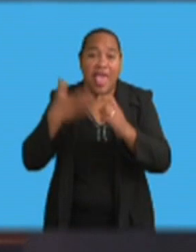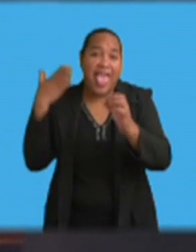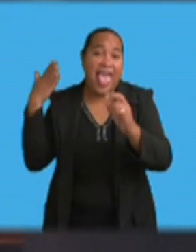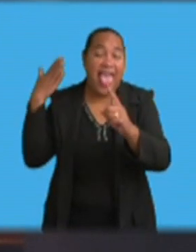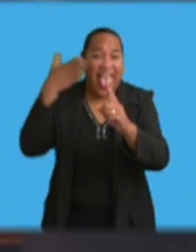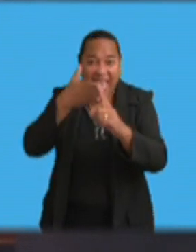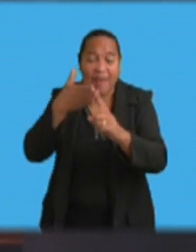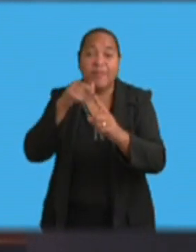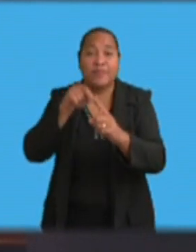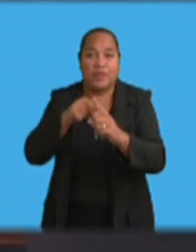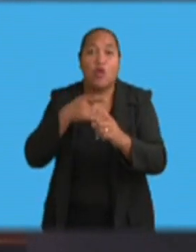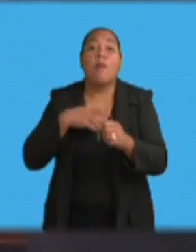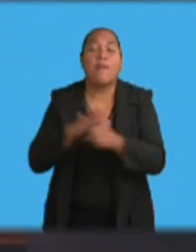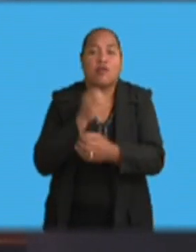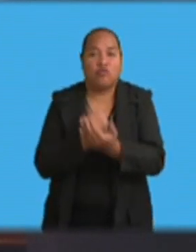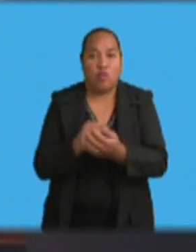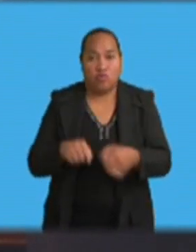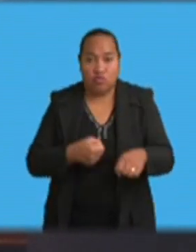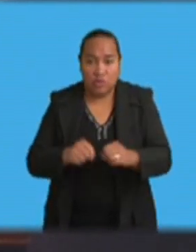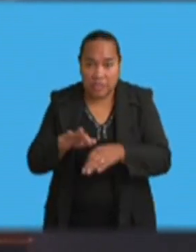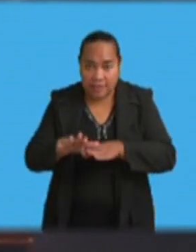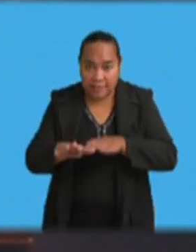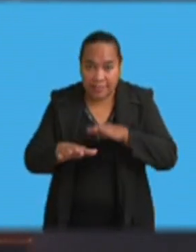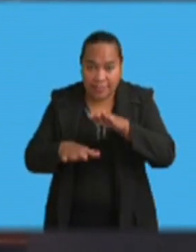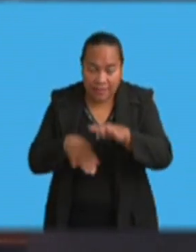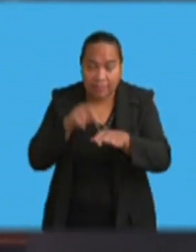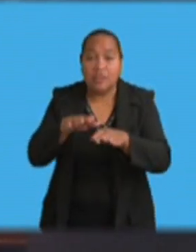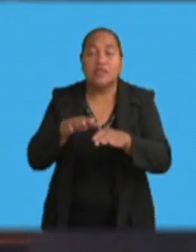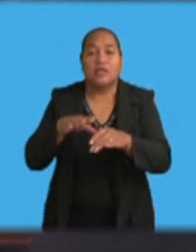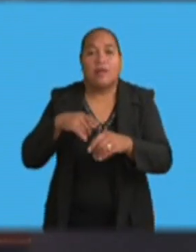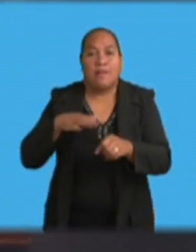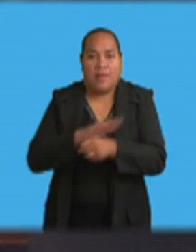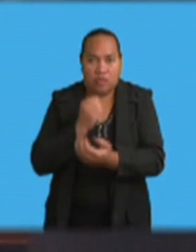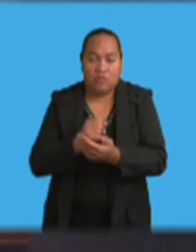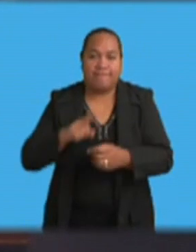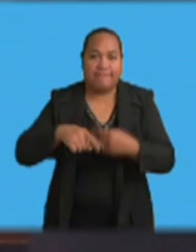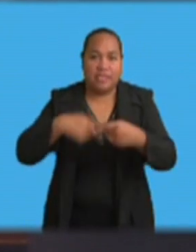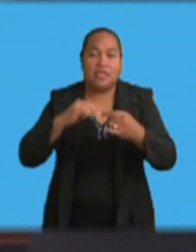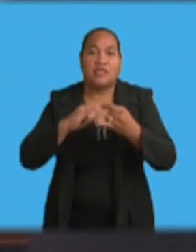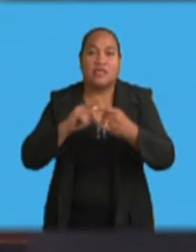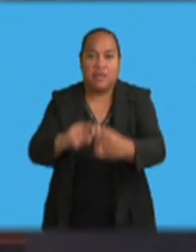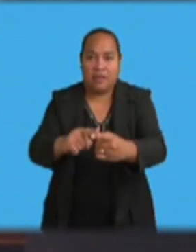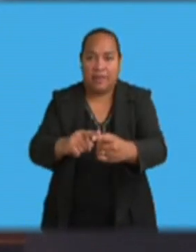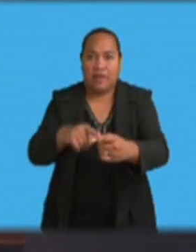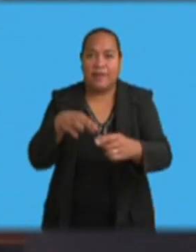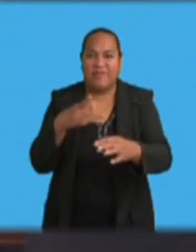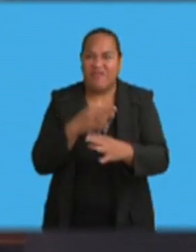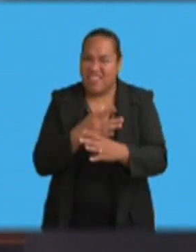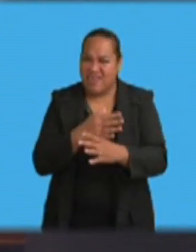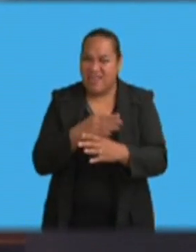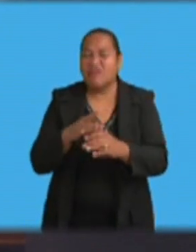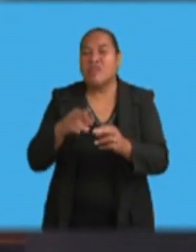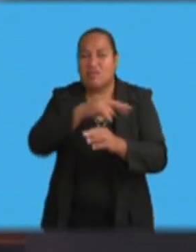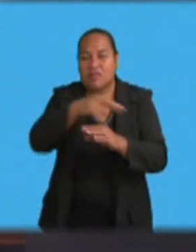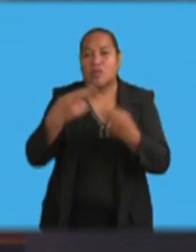that strategic steps are taken to ensure the sustainability of our coastal resources. It is our